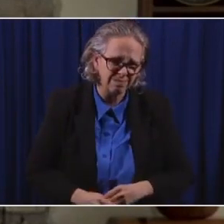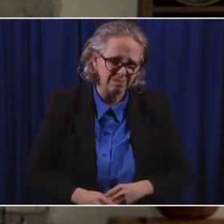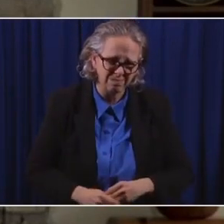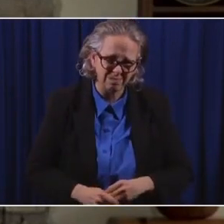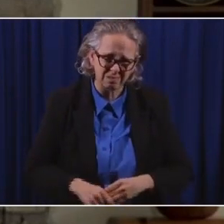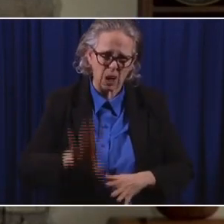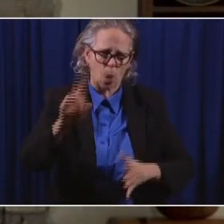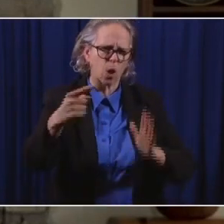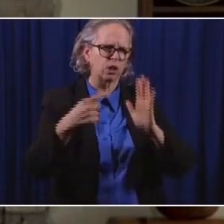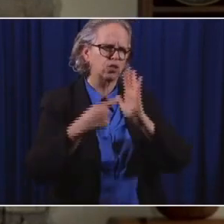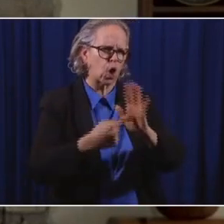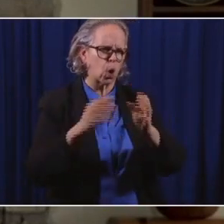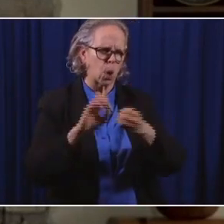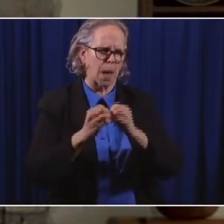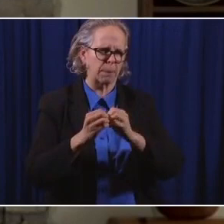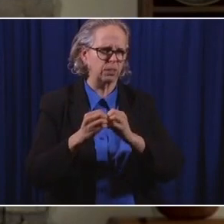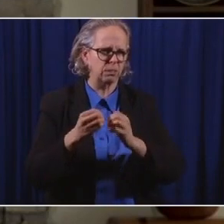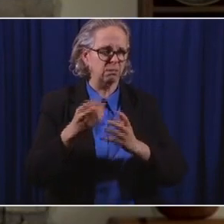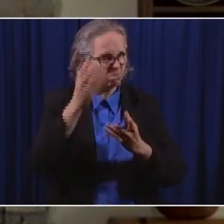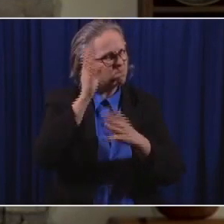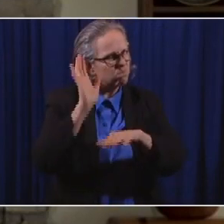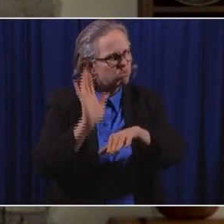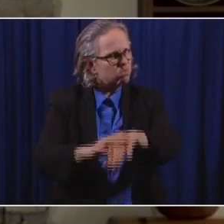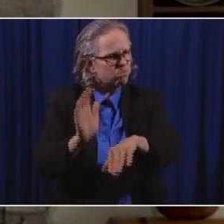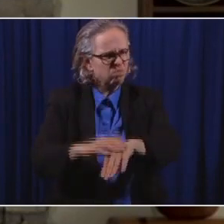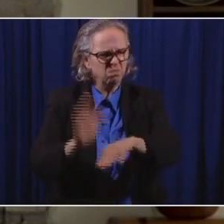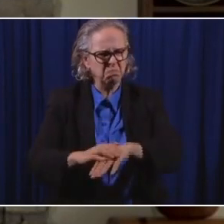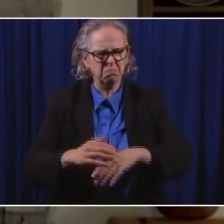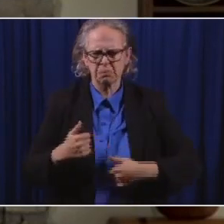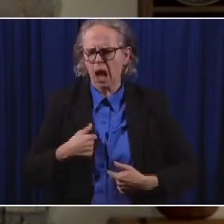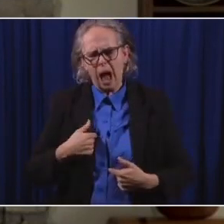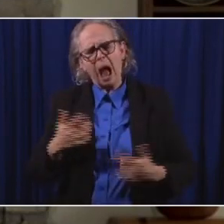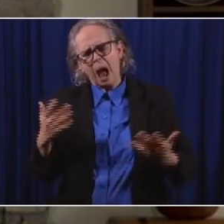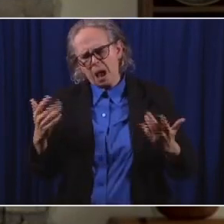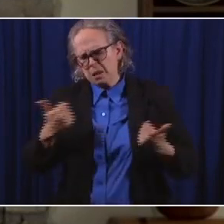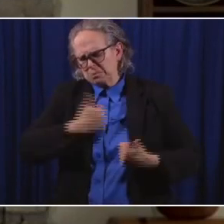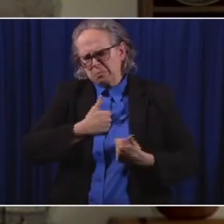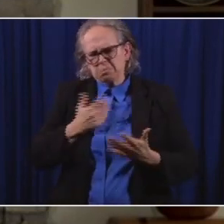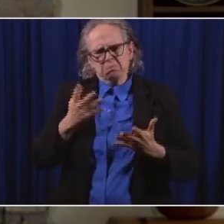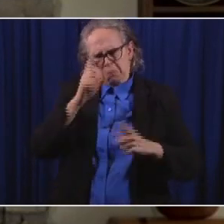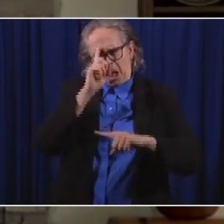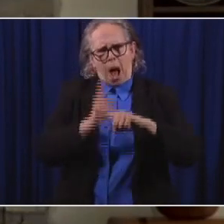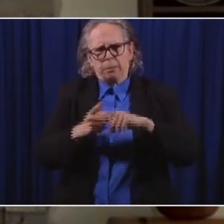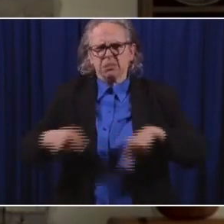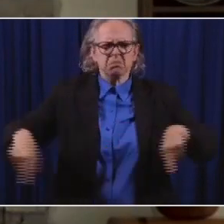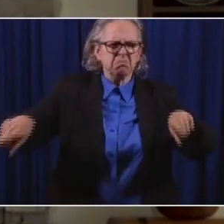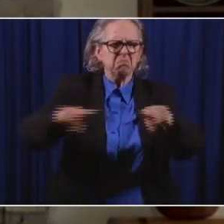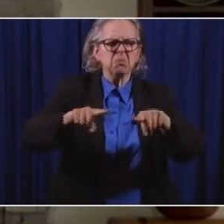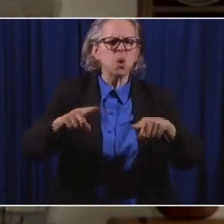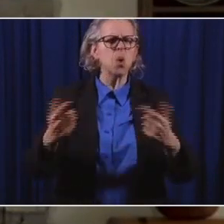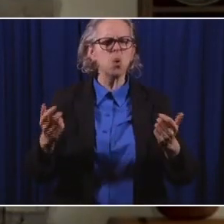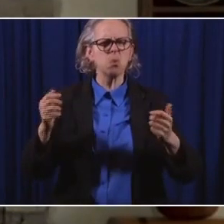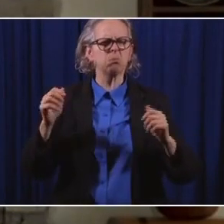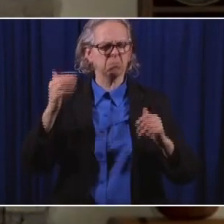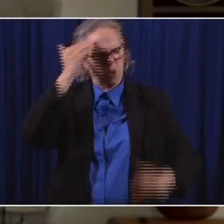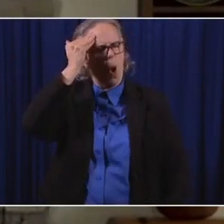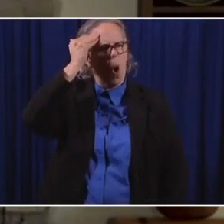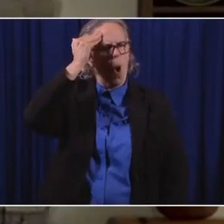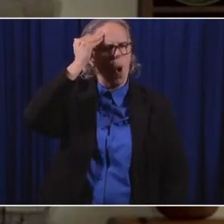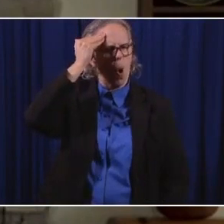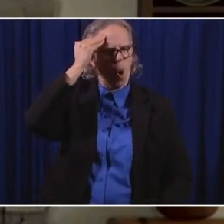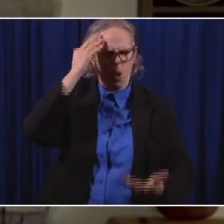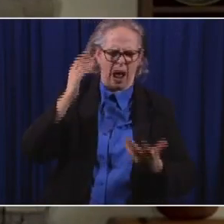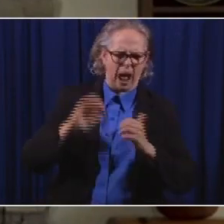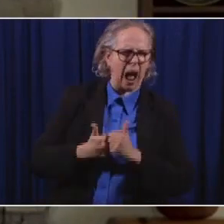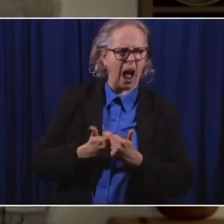because Ohioans have the tools. We know what works. We always rally when we